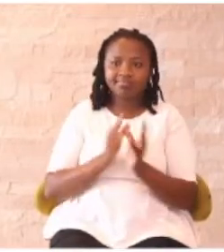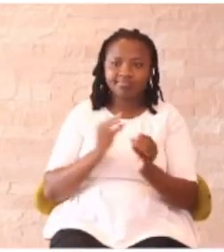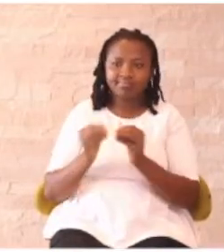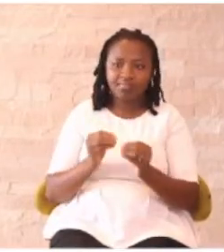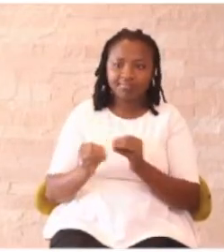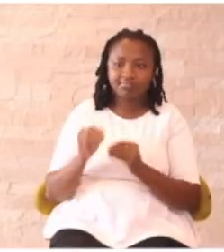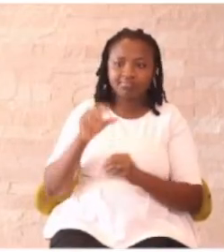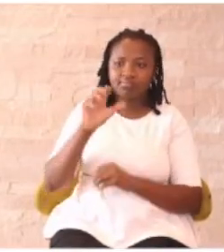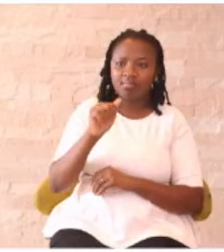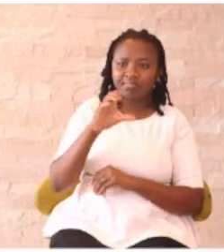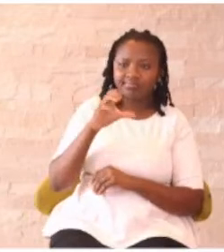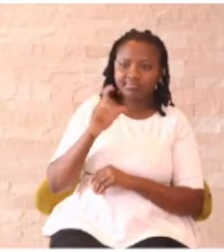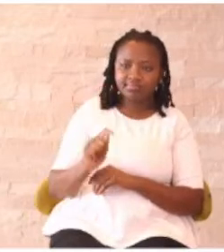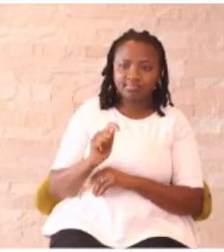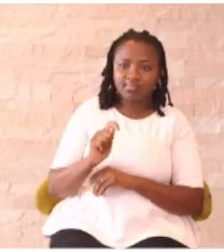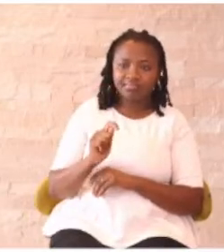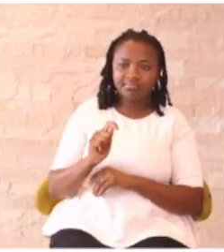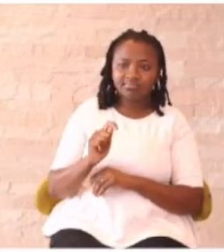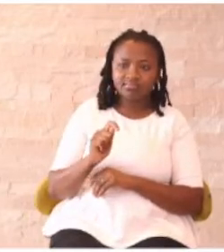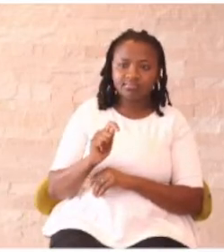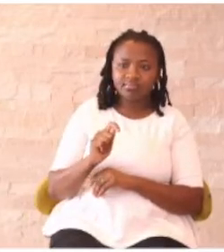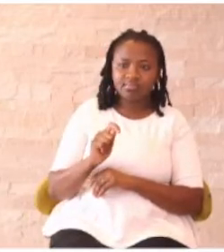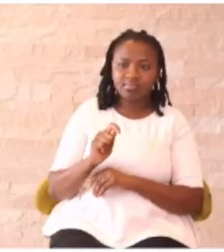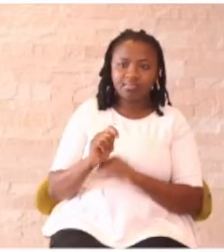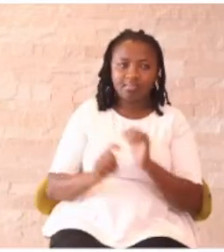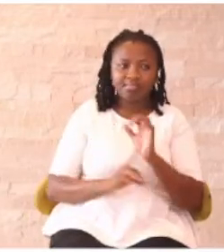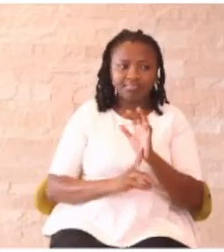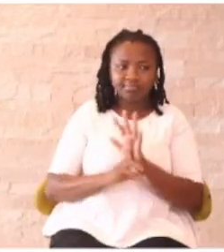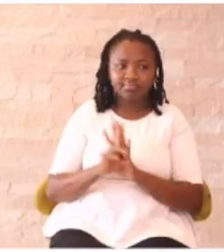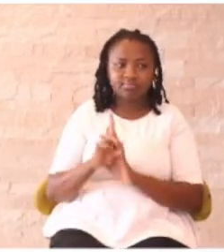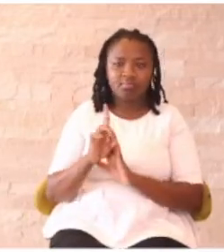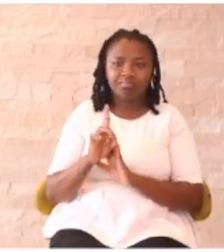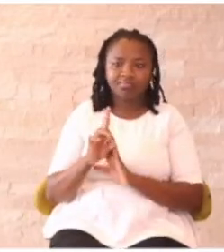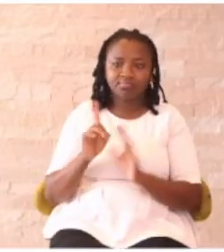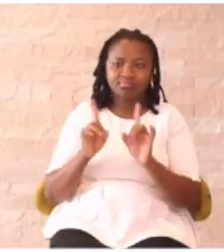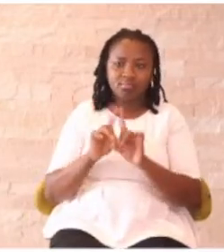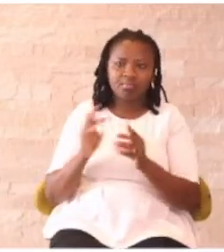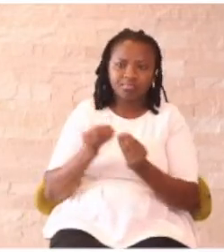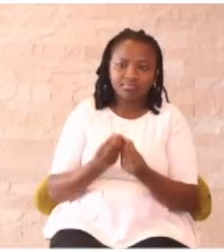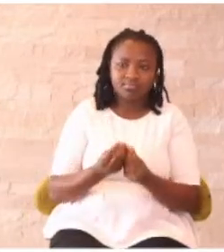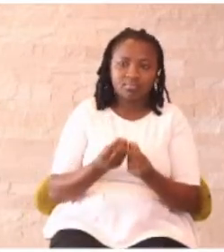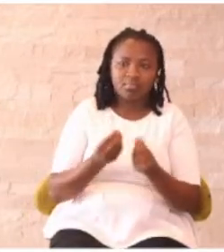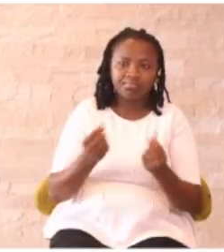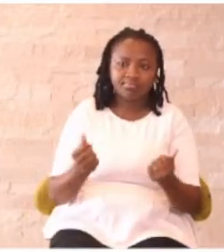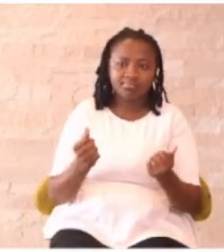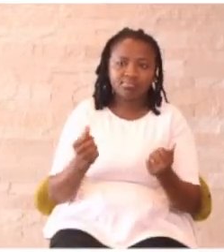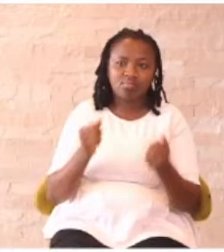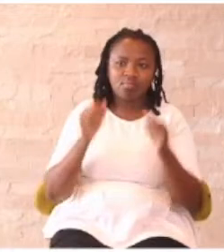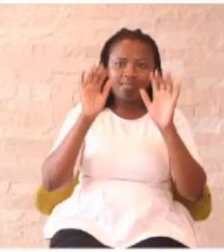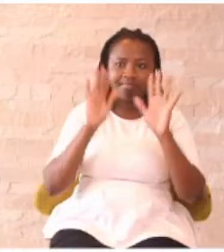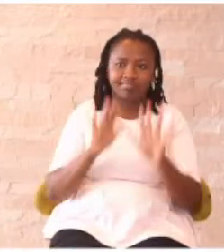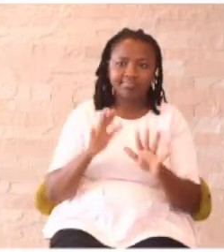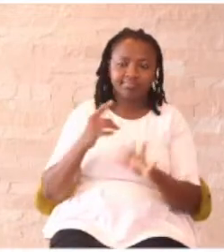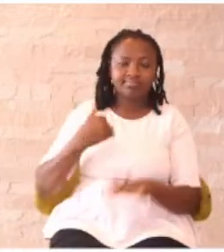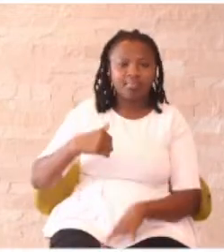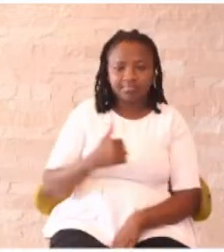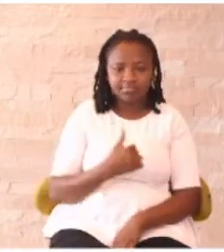coming to being developed and addressing the issues that are important to us.